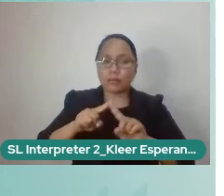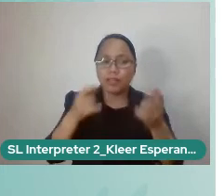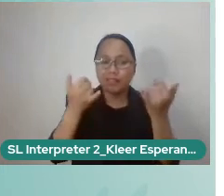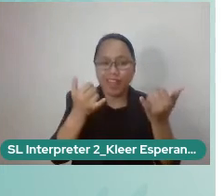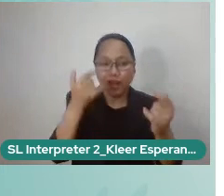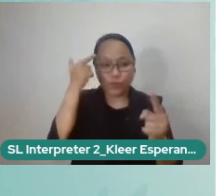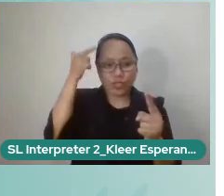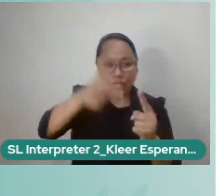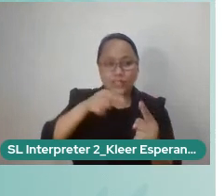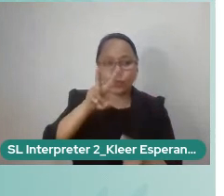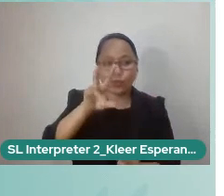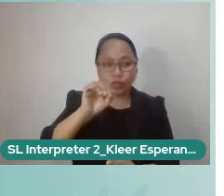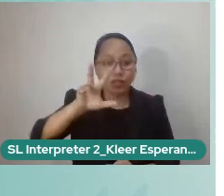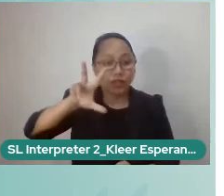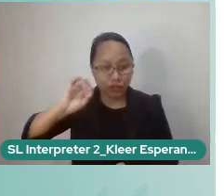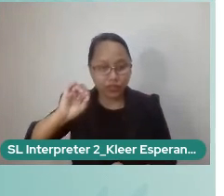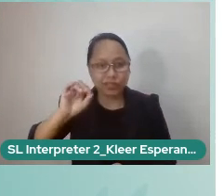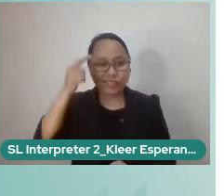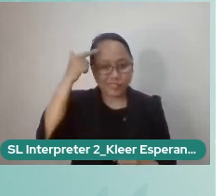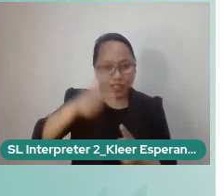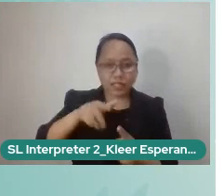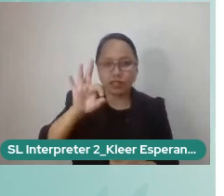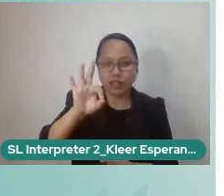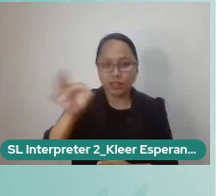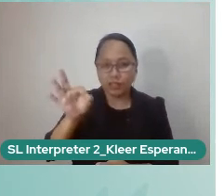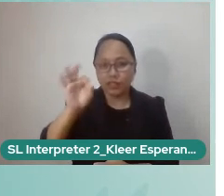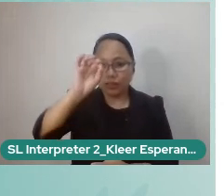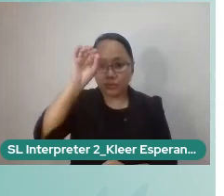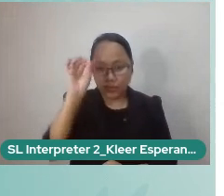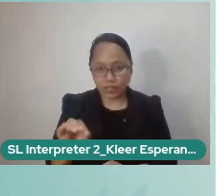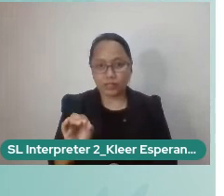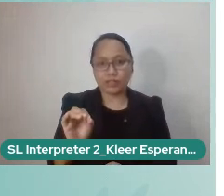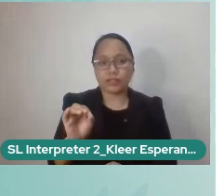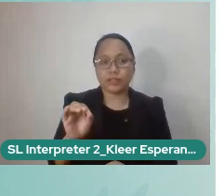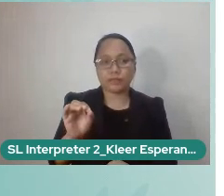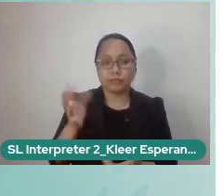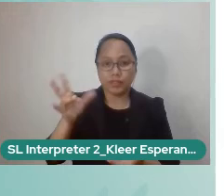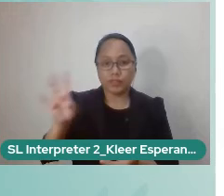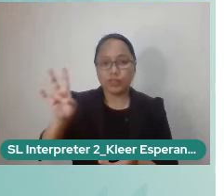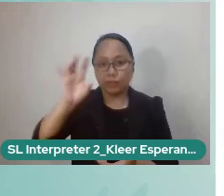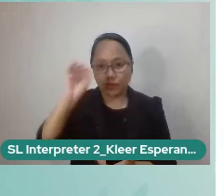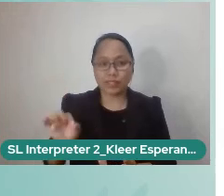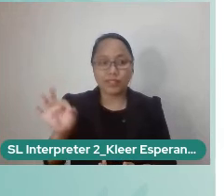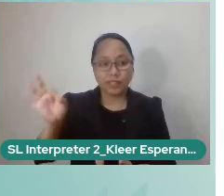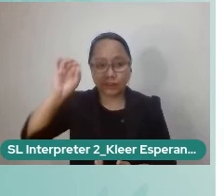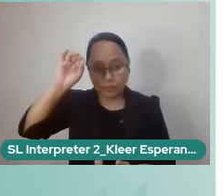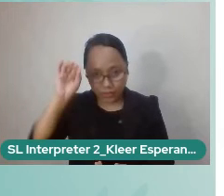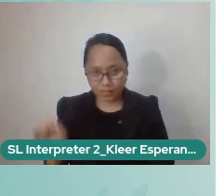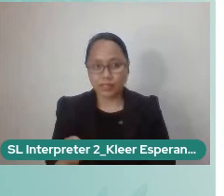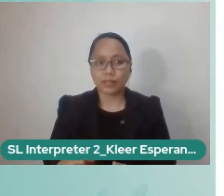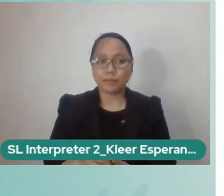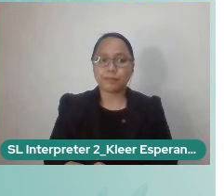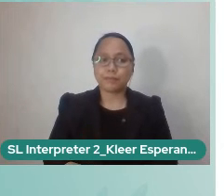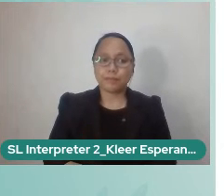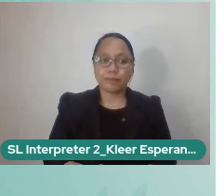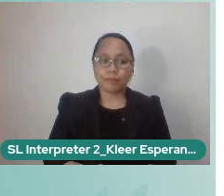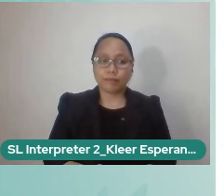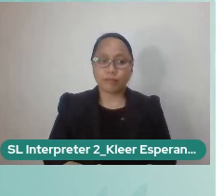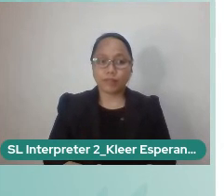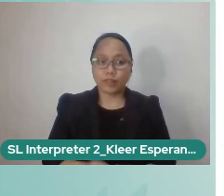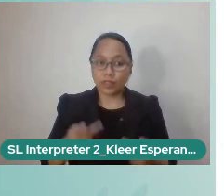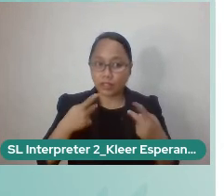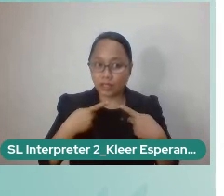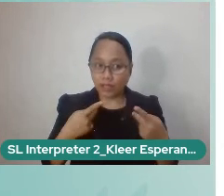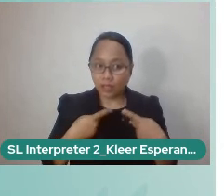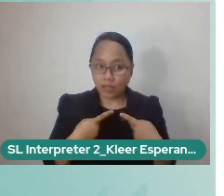age, we included the single dose. It will definitely be a big help for us, being a